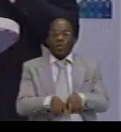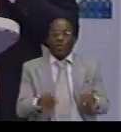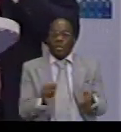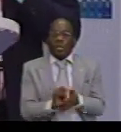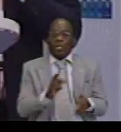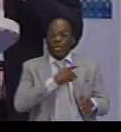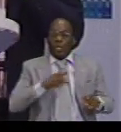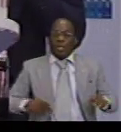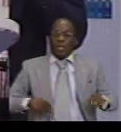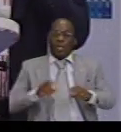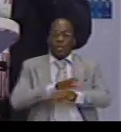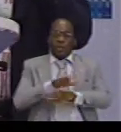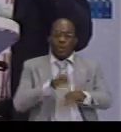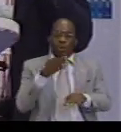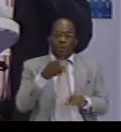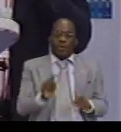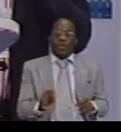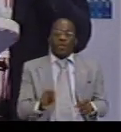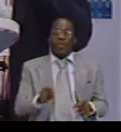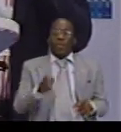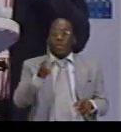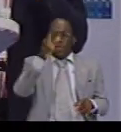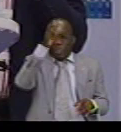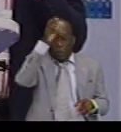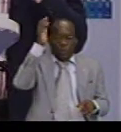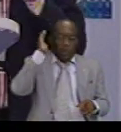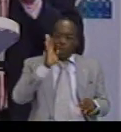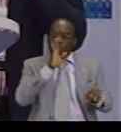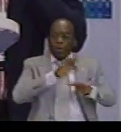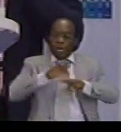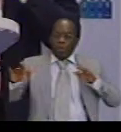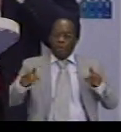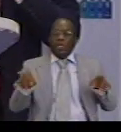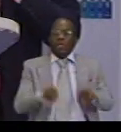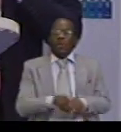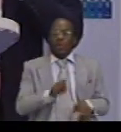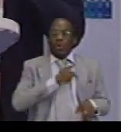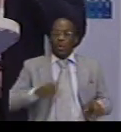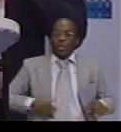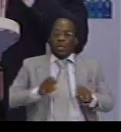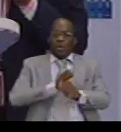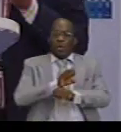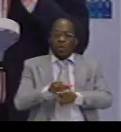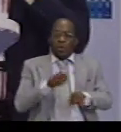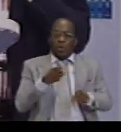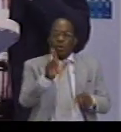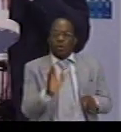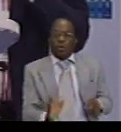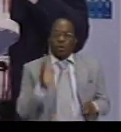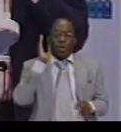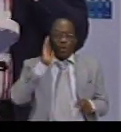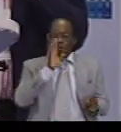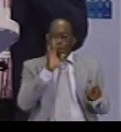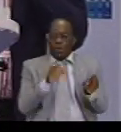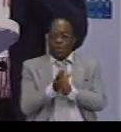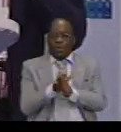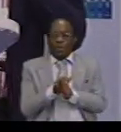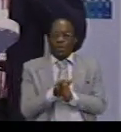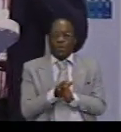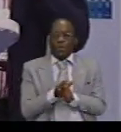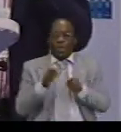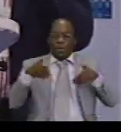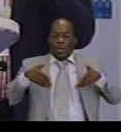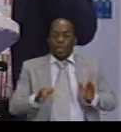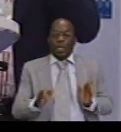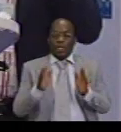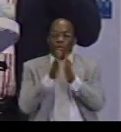depossessed and the kingdom of God will be filled. Raise your voice and let's pray. Let's pray